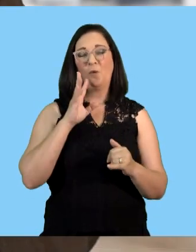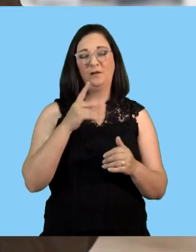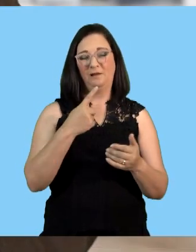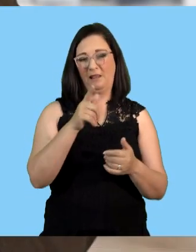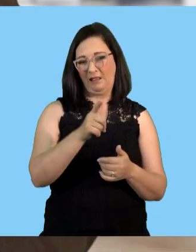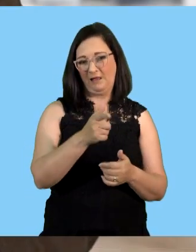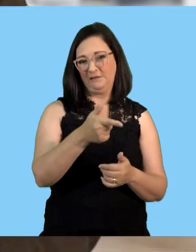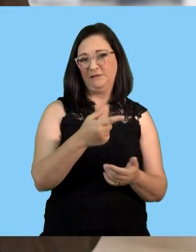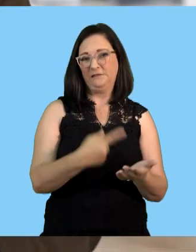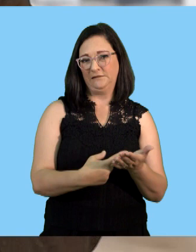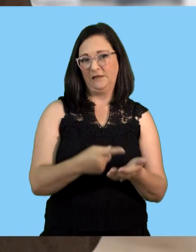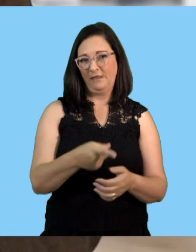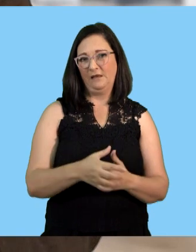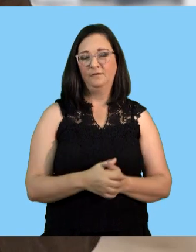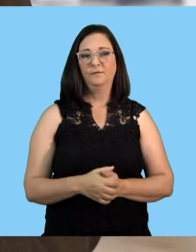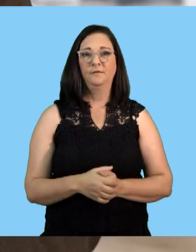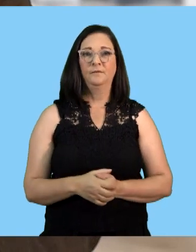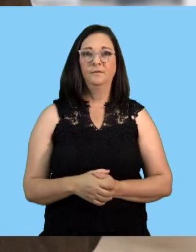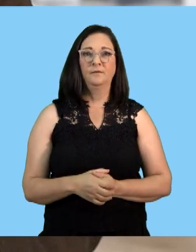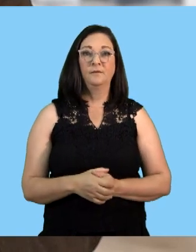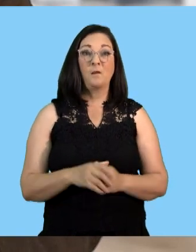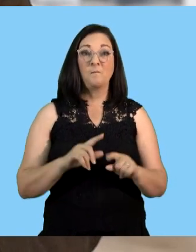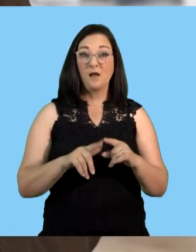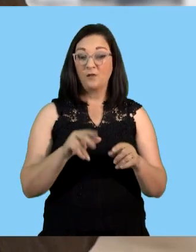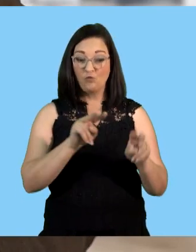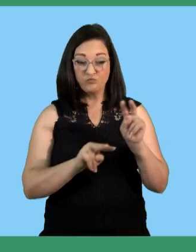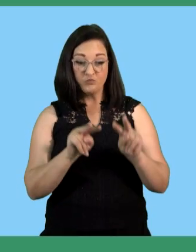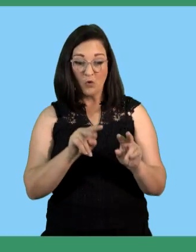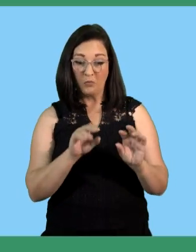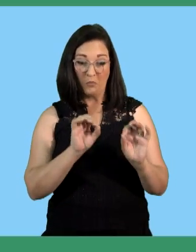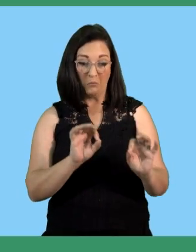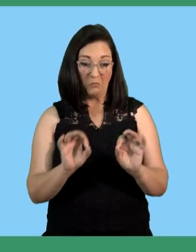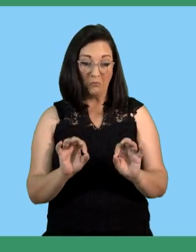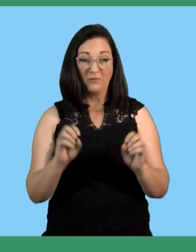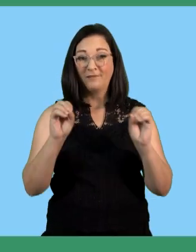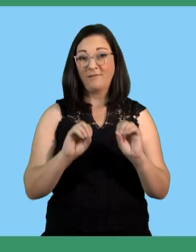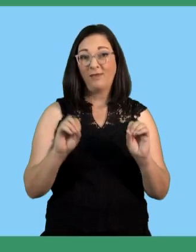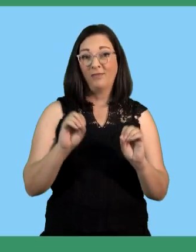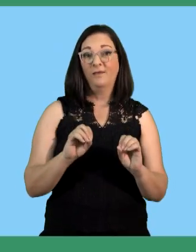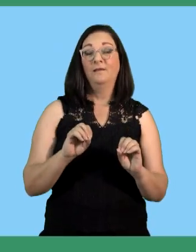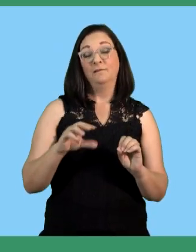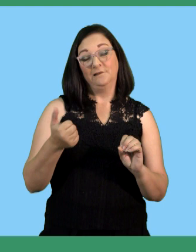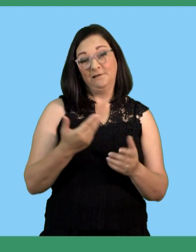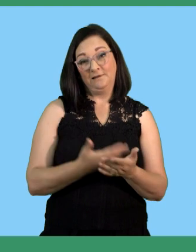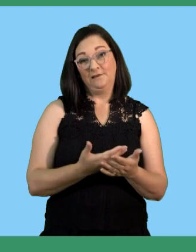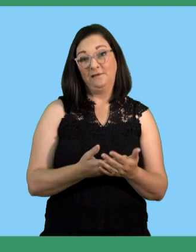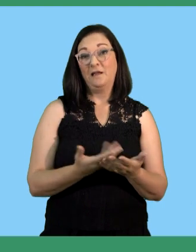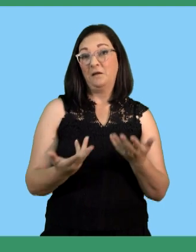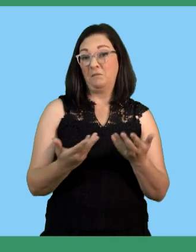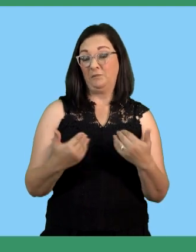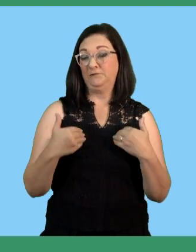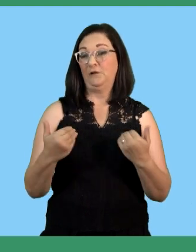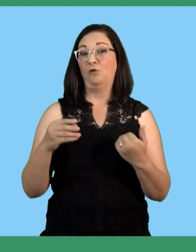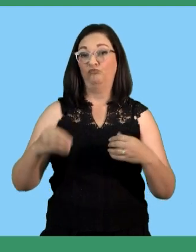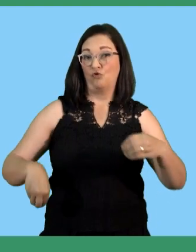non-compliances. Processes may lead to corruption if not properly monitored. If nobody monitors this, and then it can lead